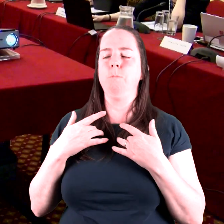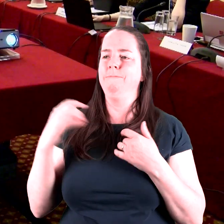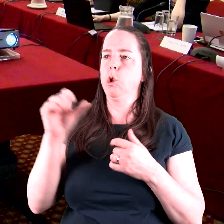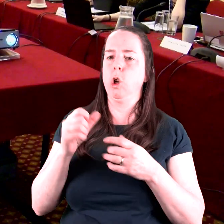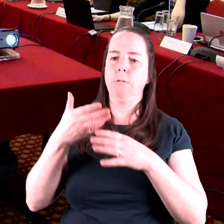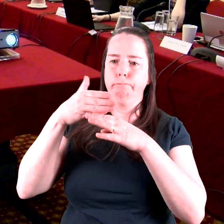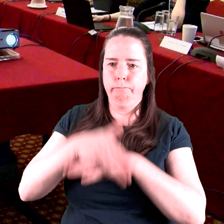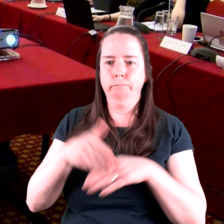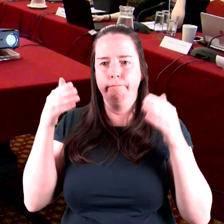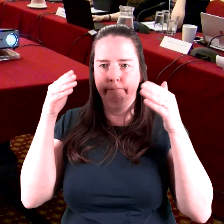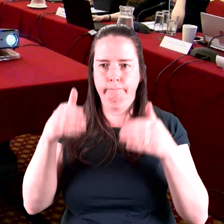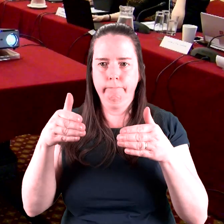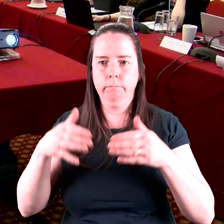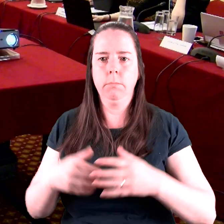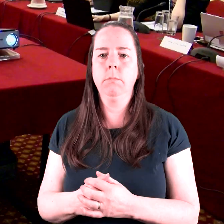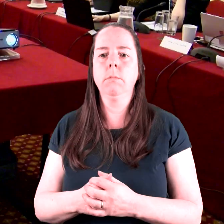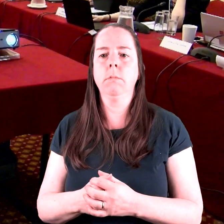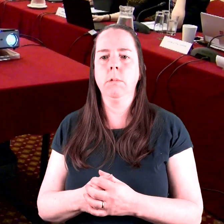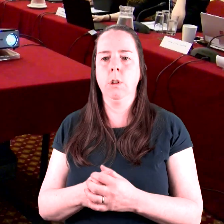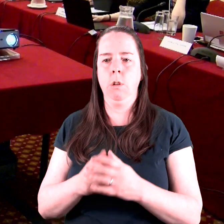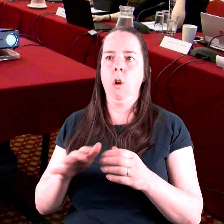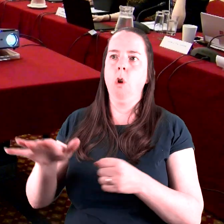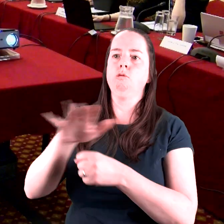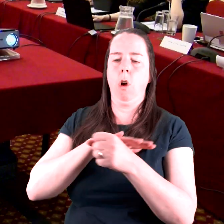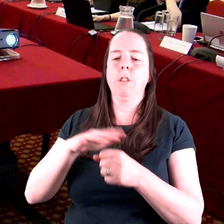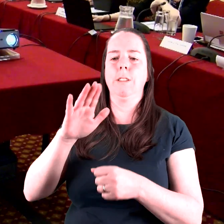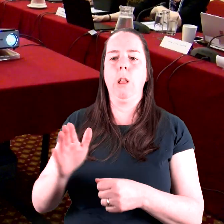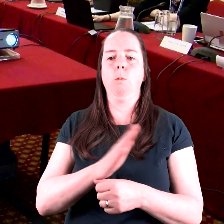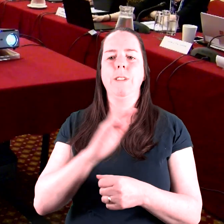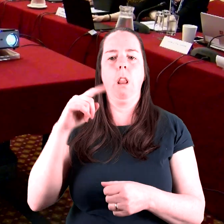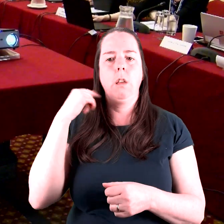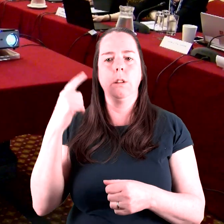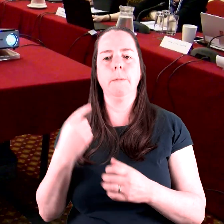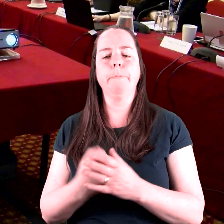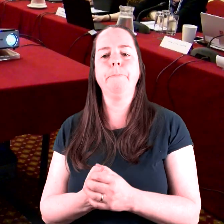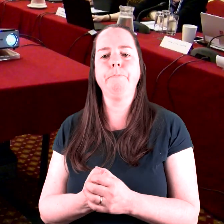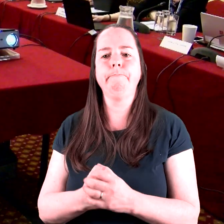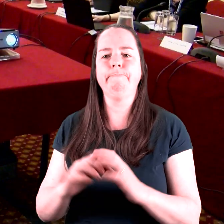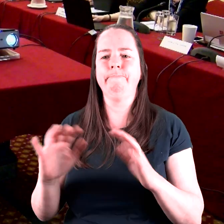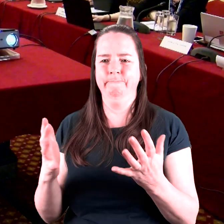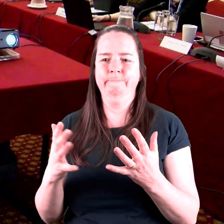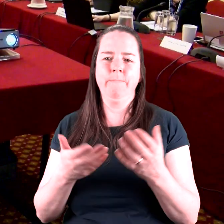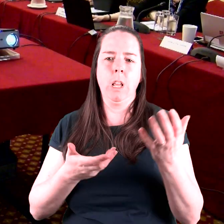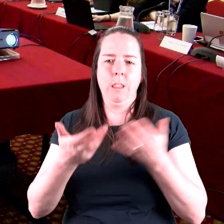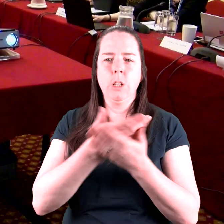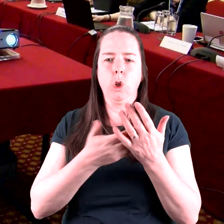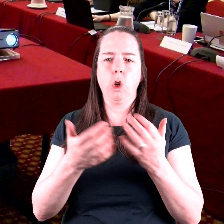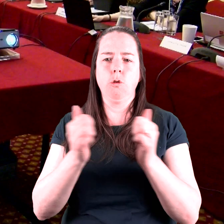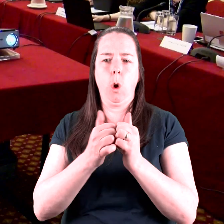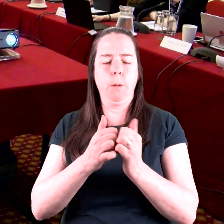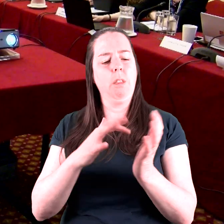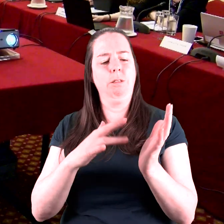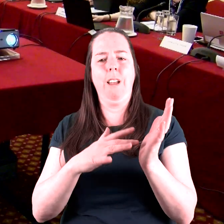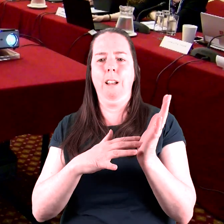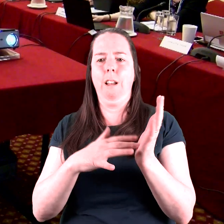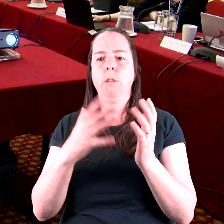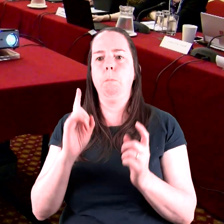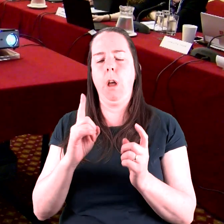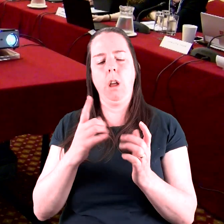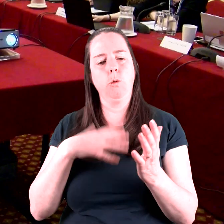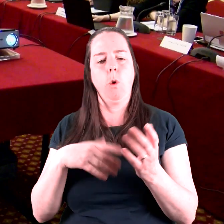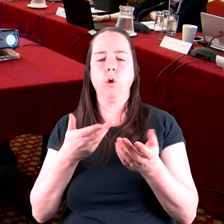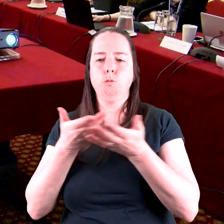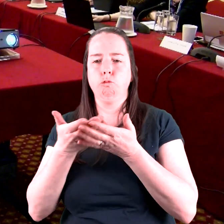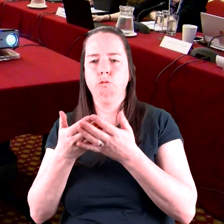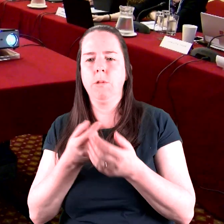that the board felt that should be worked on across South West London. And these are obviously in the discussion document, but